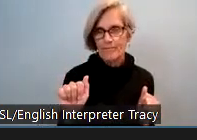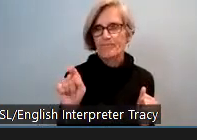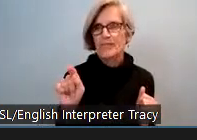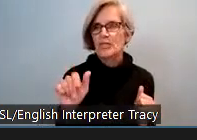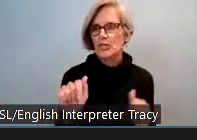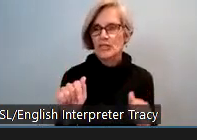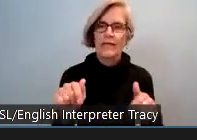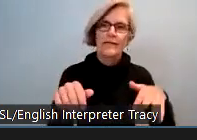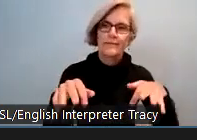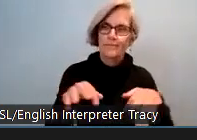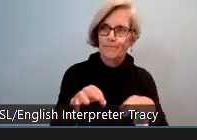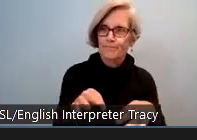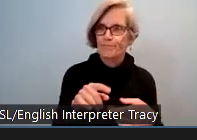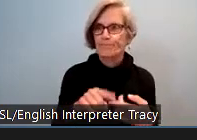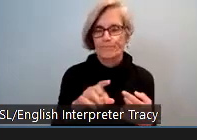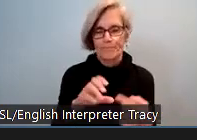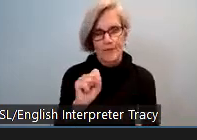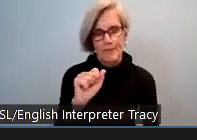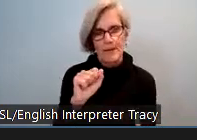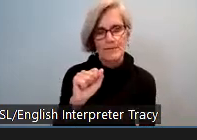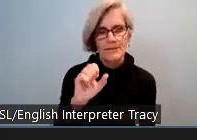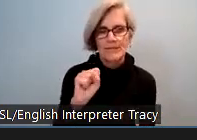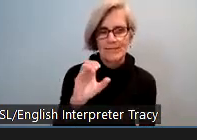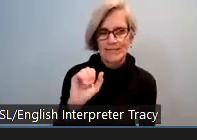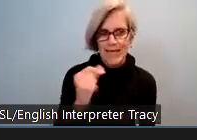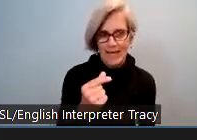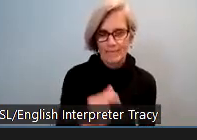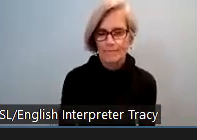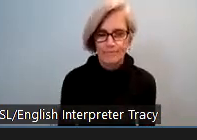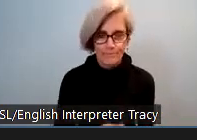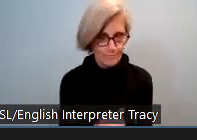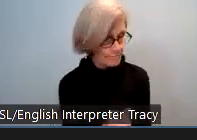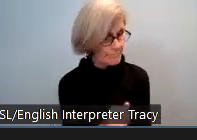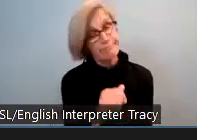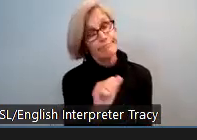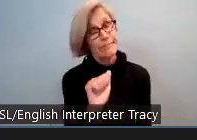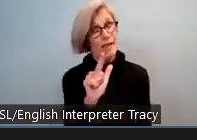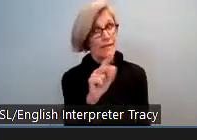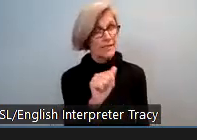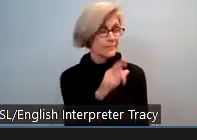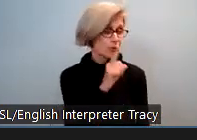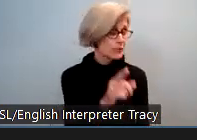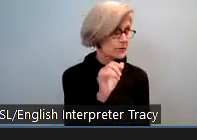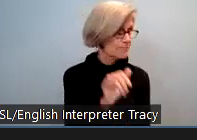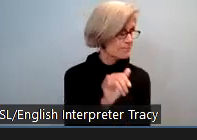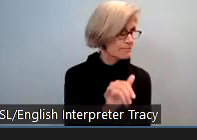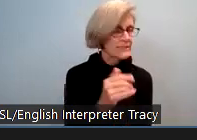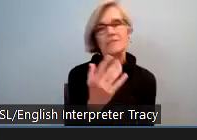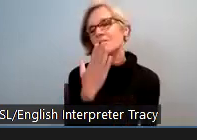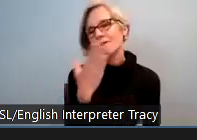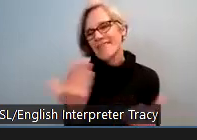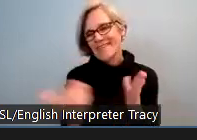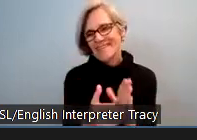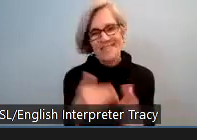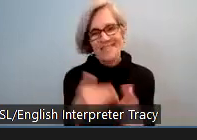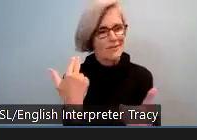overview of SCAG and the Go Human program. So, Alina? Sure. Yes. So thanks again, everyone, for showing